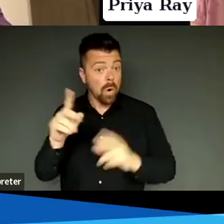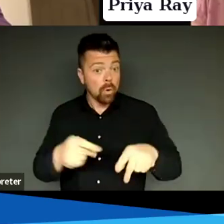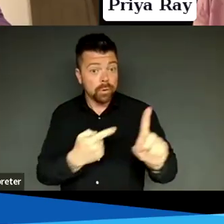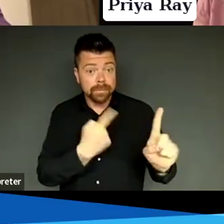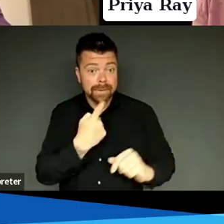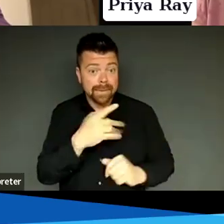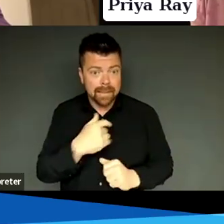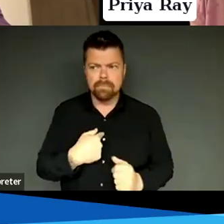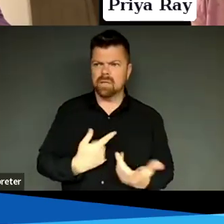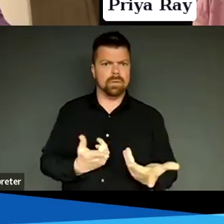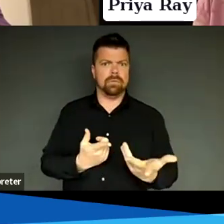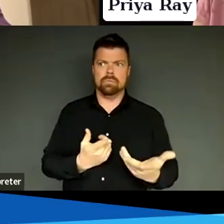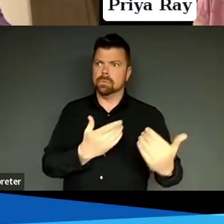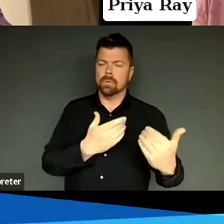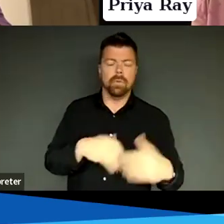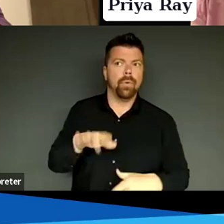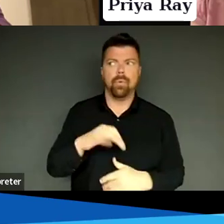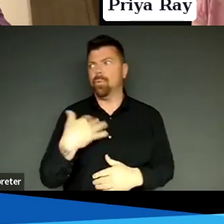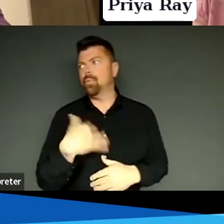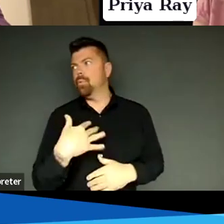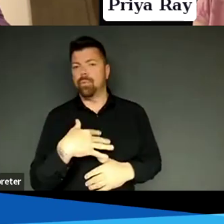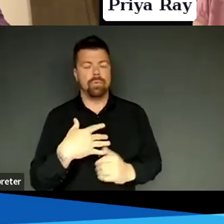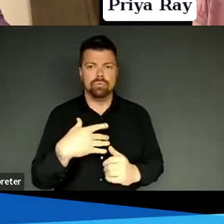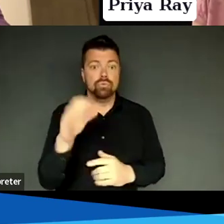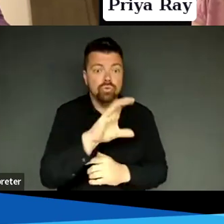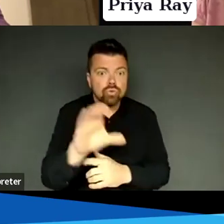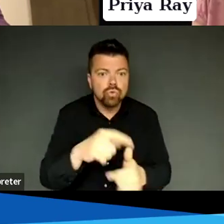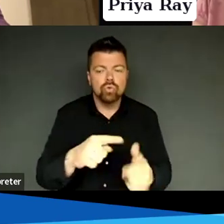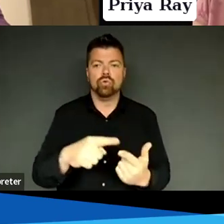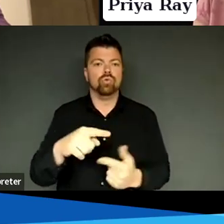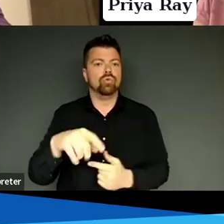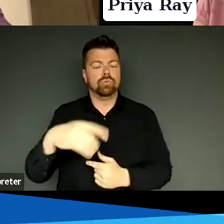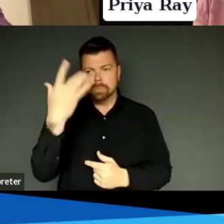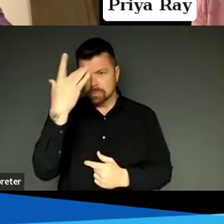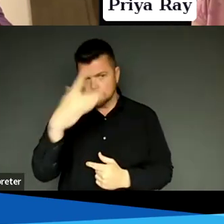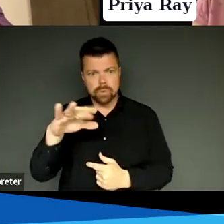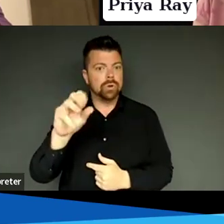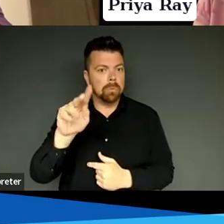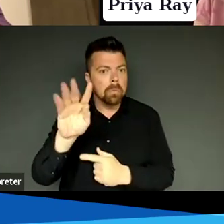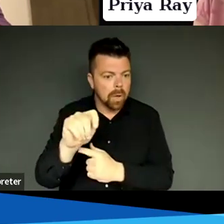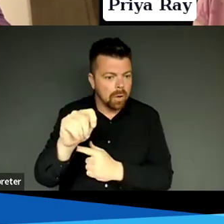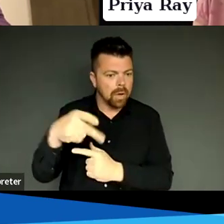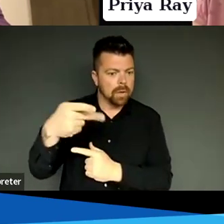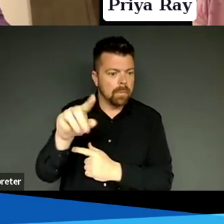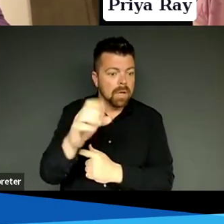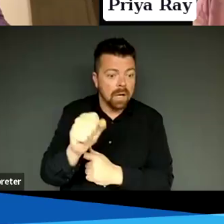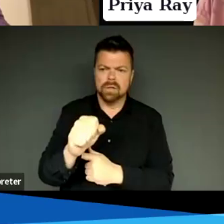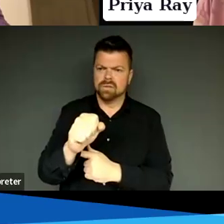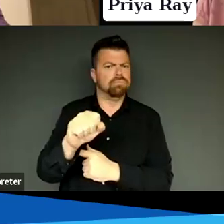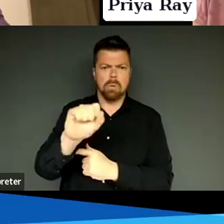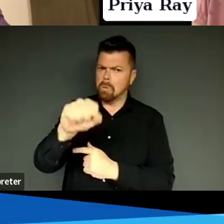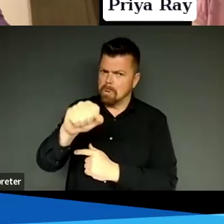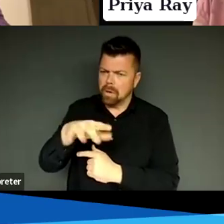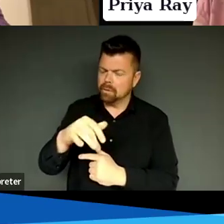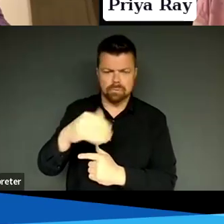she relies on Zoom and smart plugs for many things now, and that's a great tip for everybody. And then